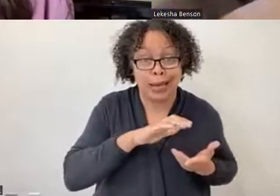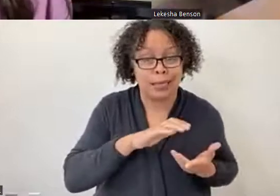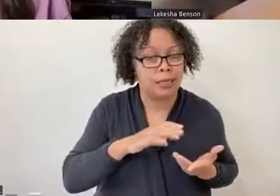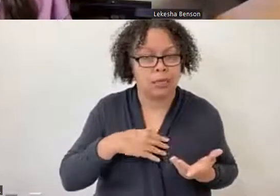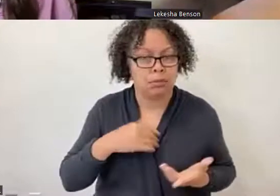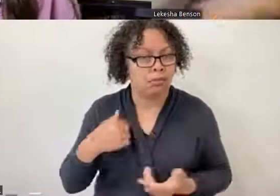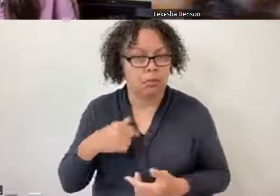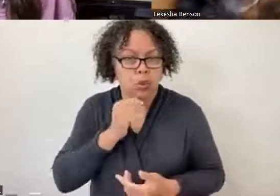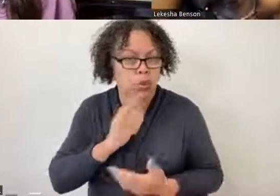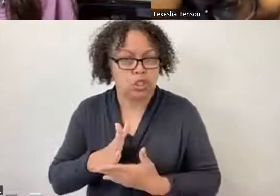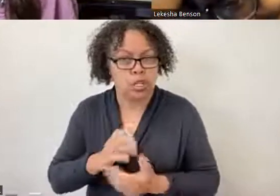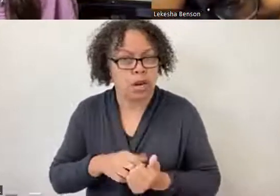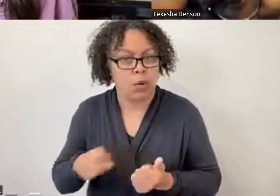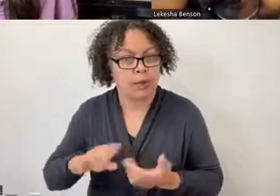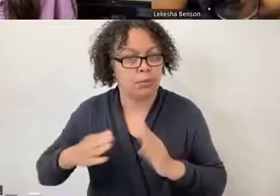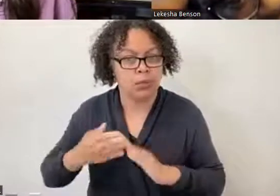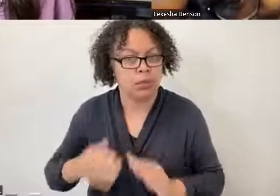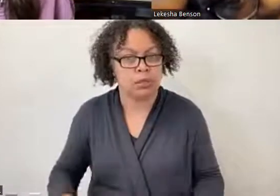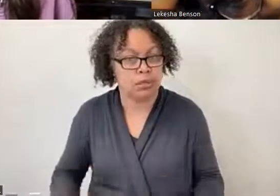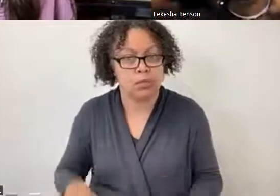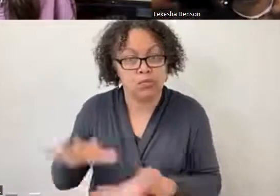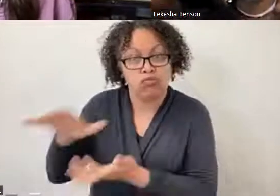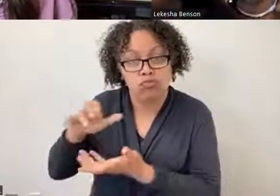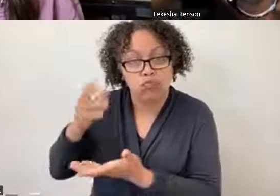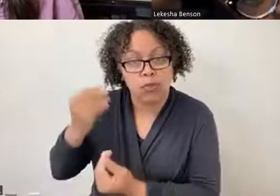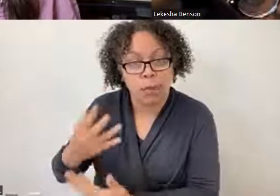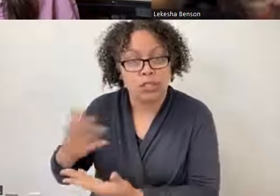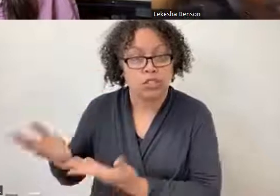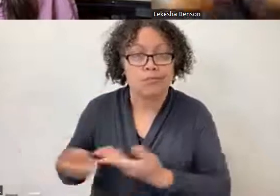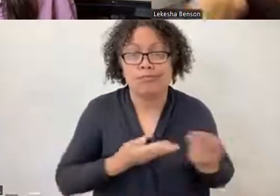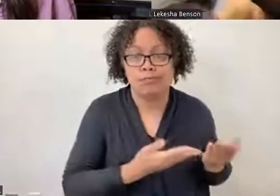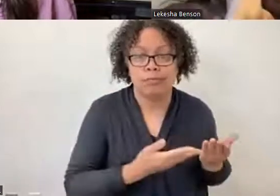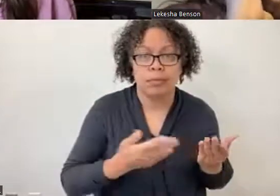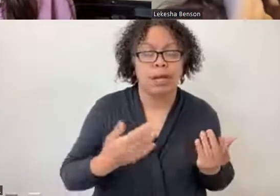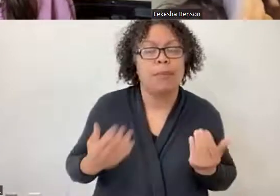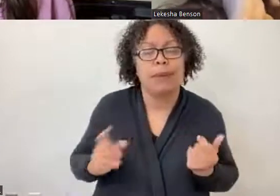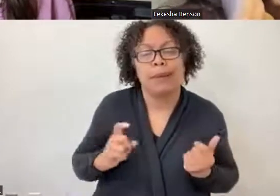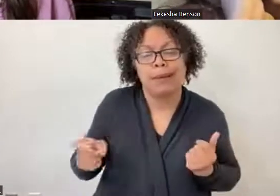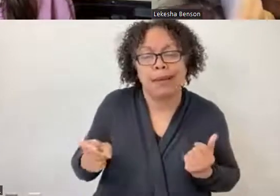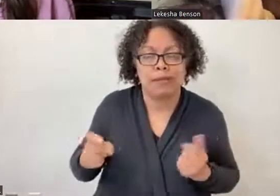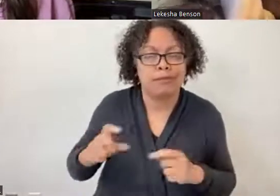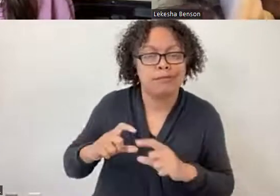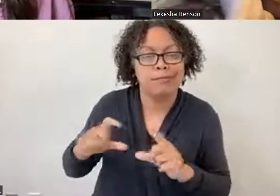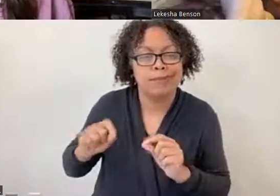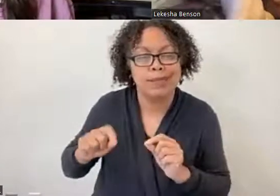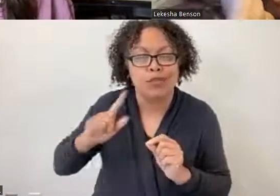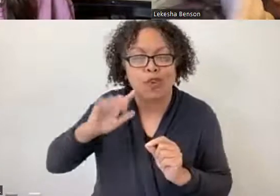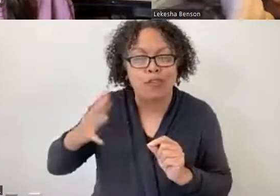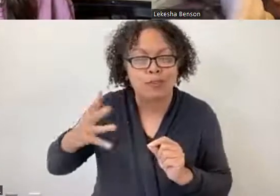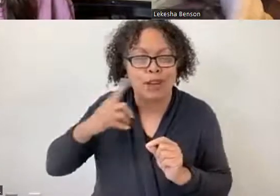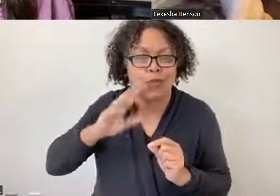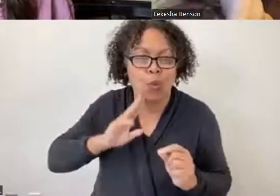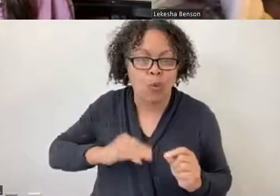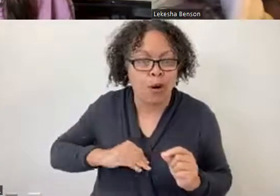information. Once you have the information, and maybe, yes, we do get a $5 gift card or something at Walmart or